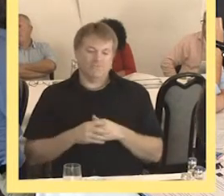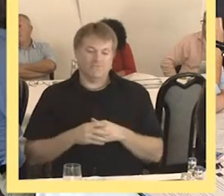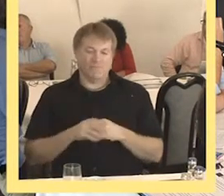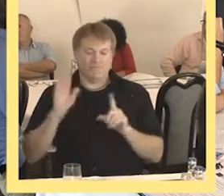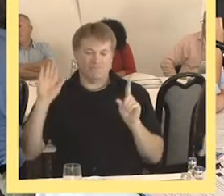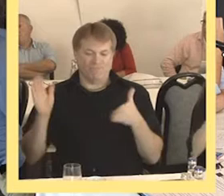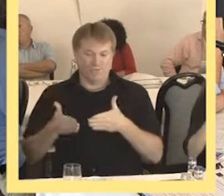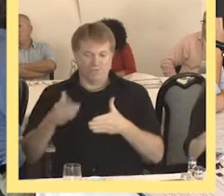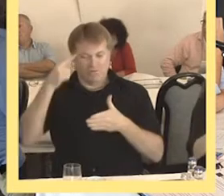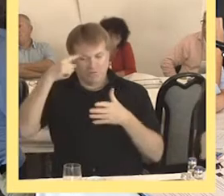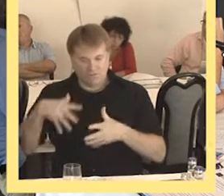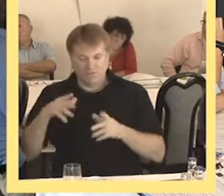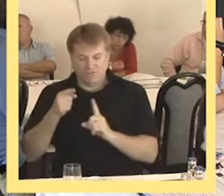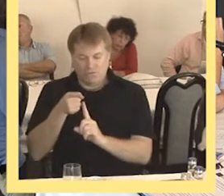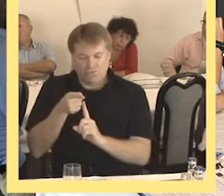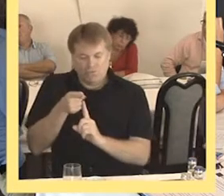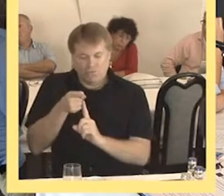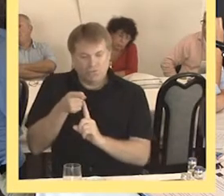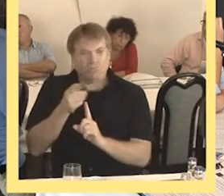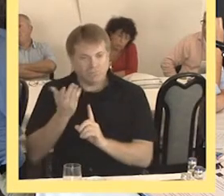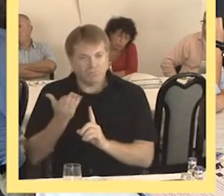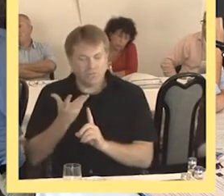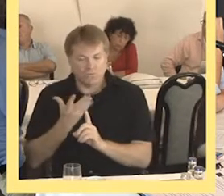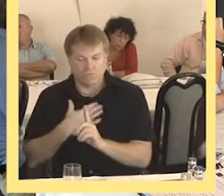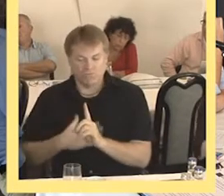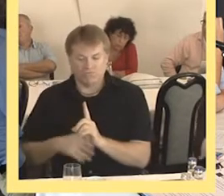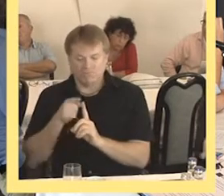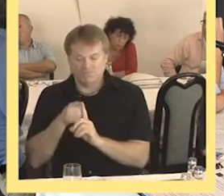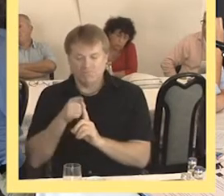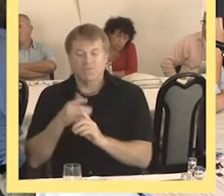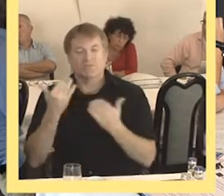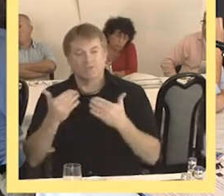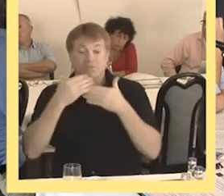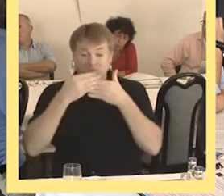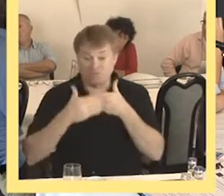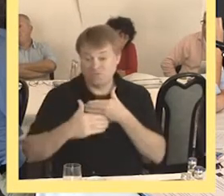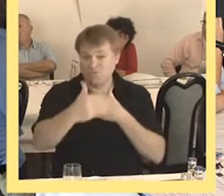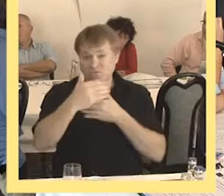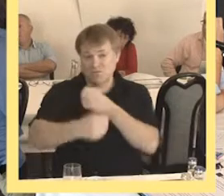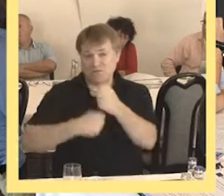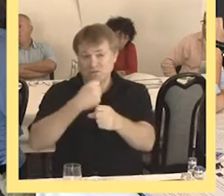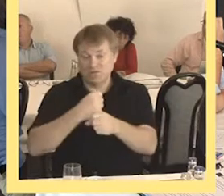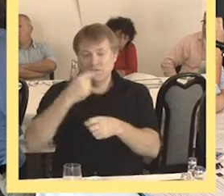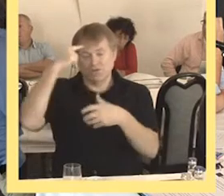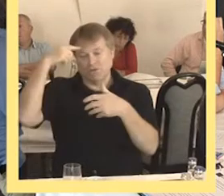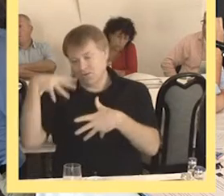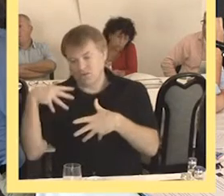be that, of course, we in our group try to focus more on these combinations, psychotraumatology